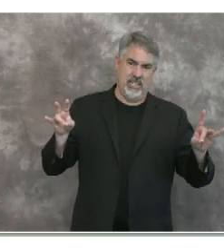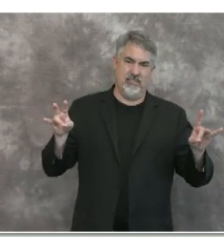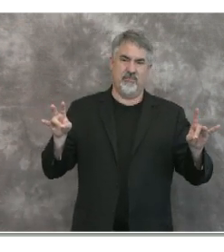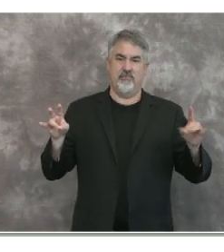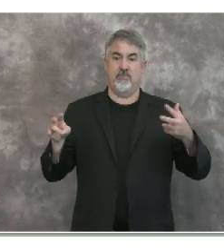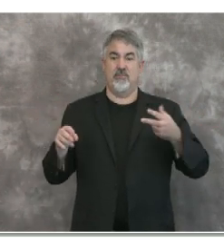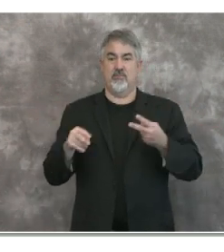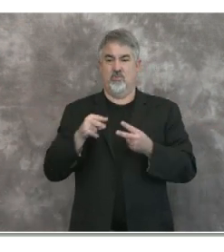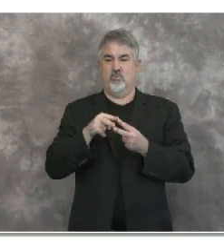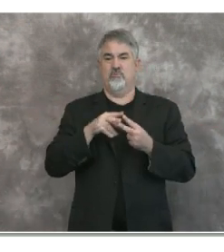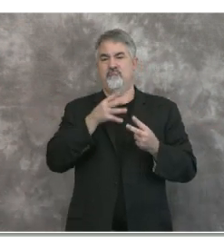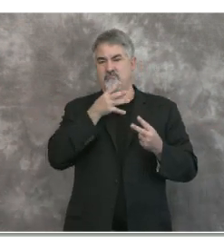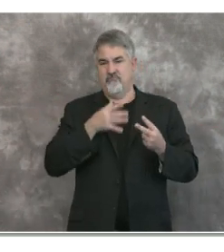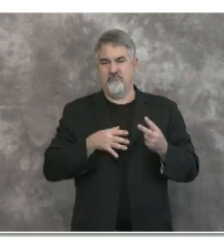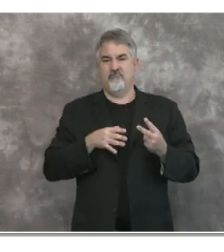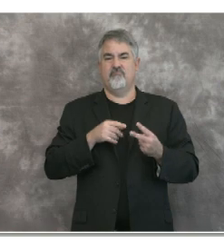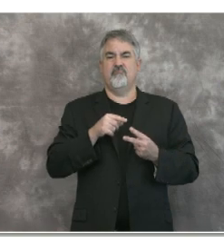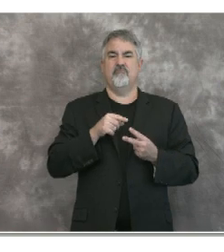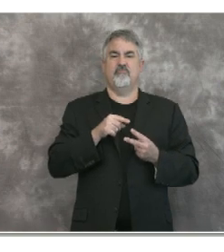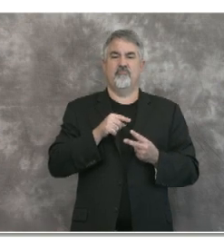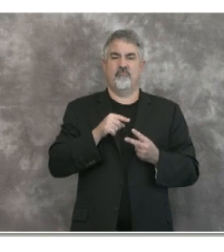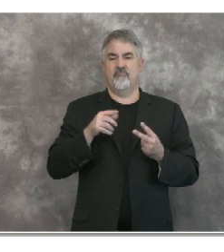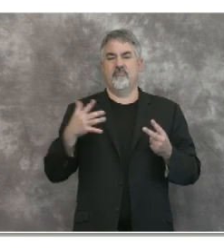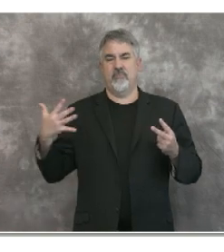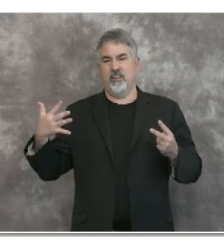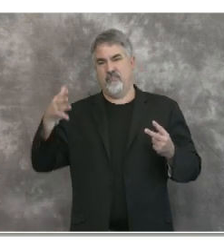female and 5 were males.